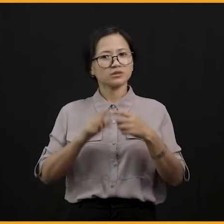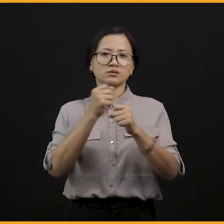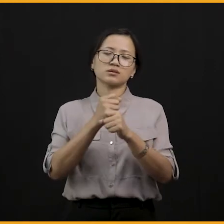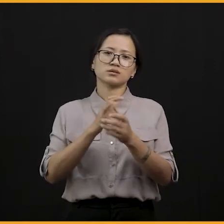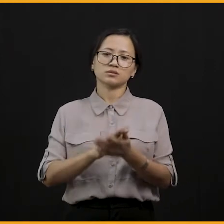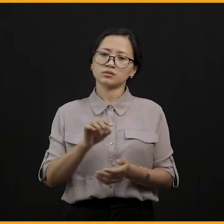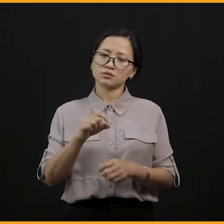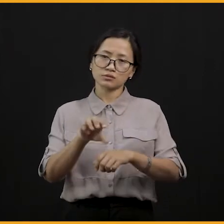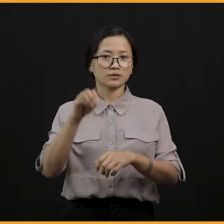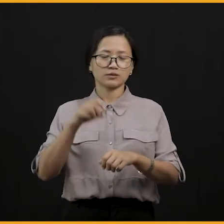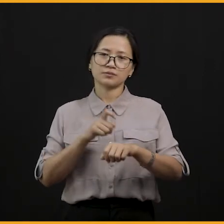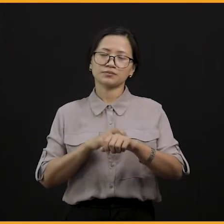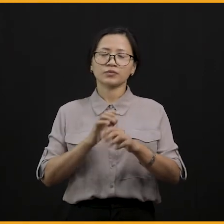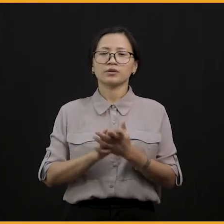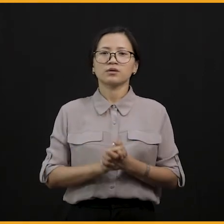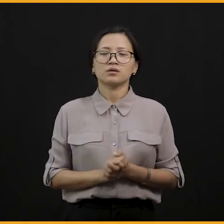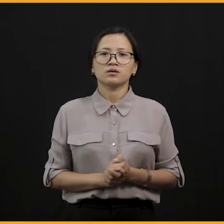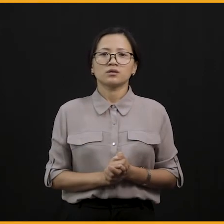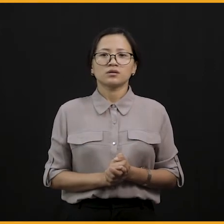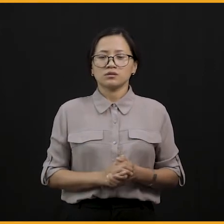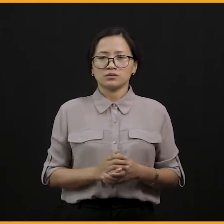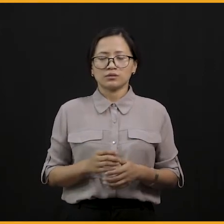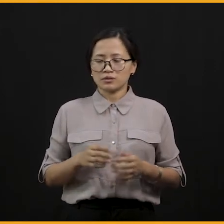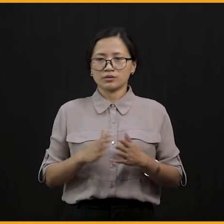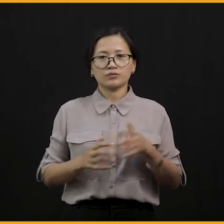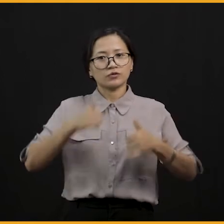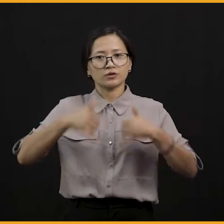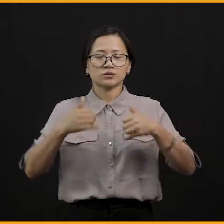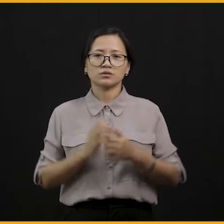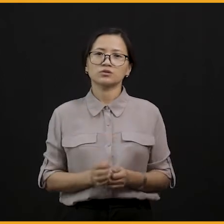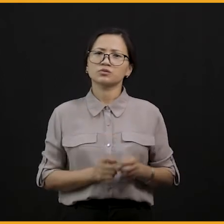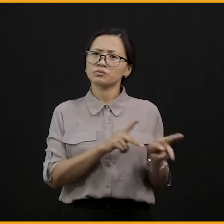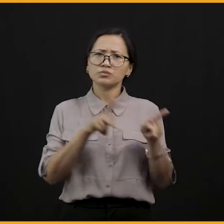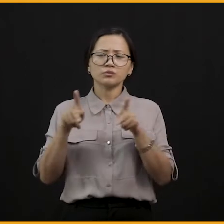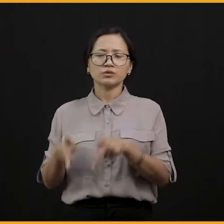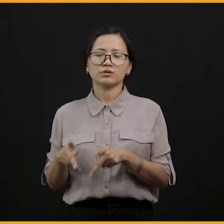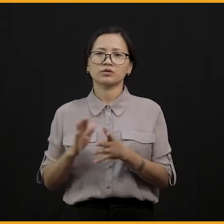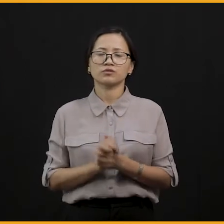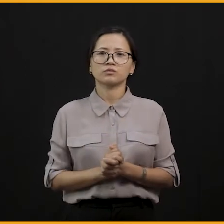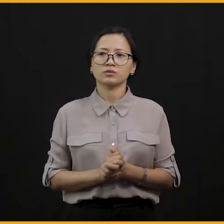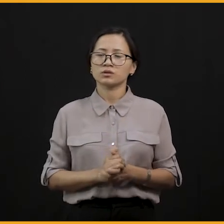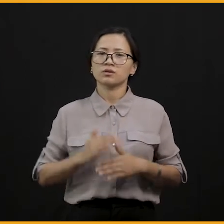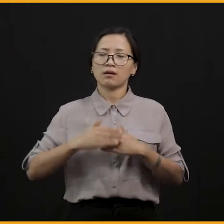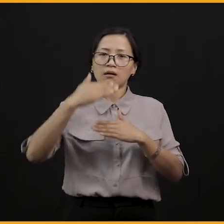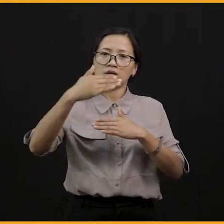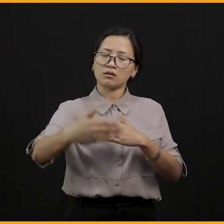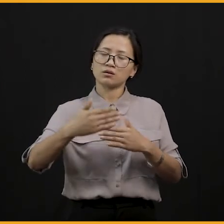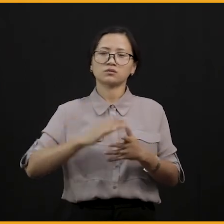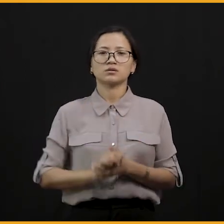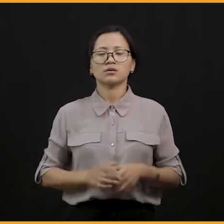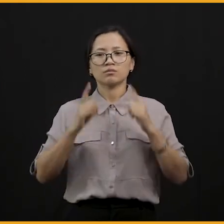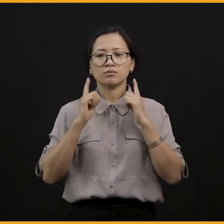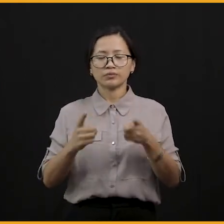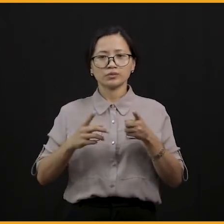right? So you should prepare from ahead. Okay, you should not wait for last moment, but you